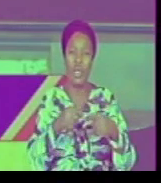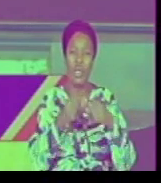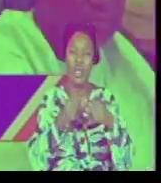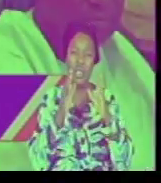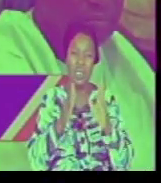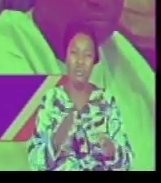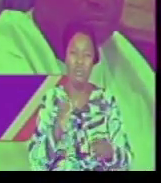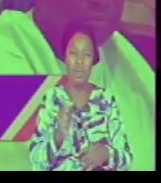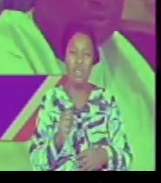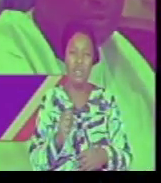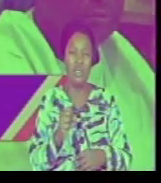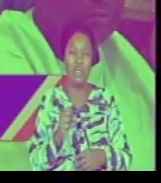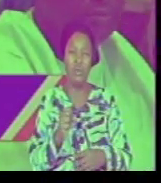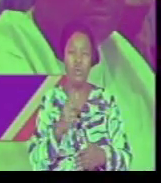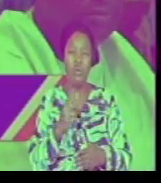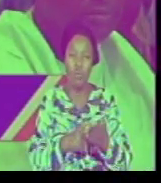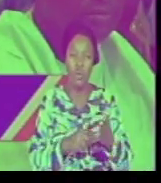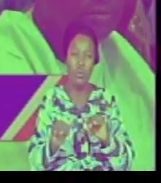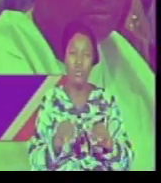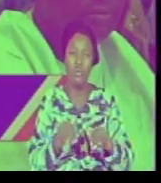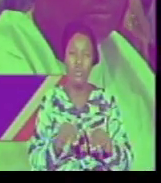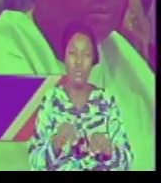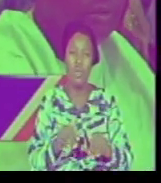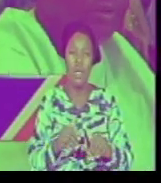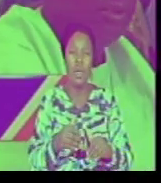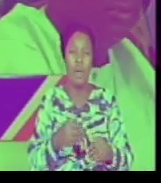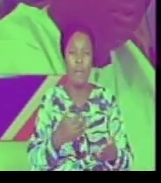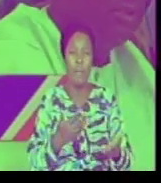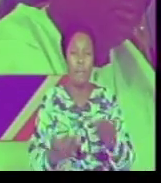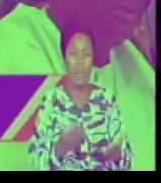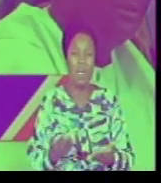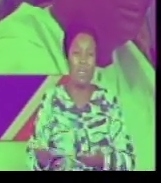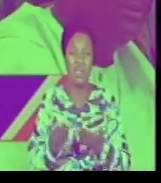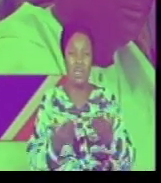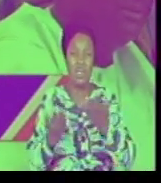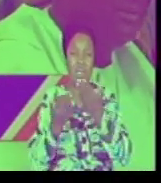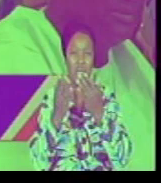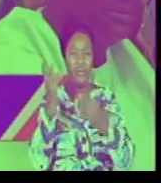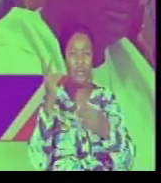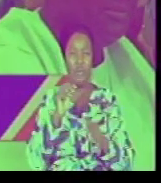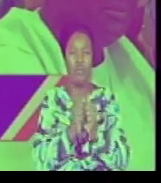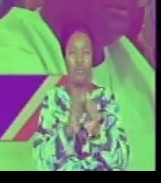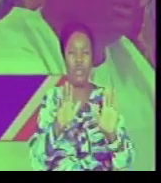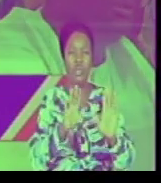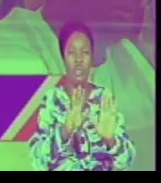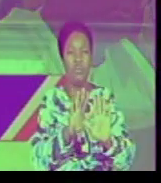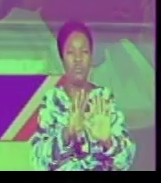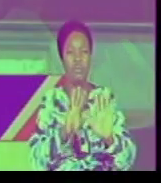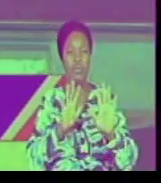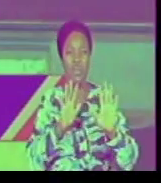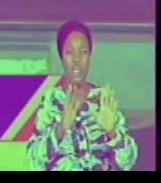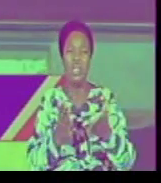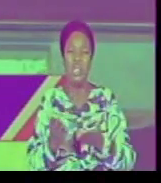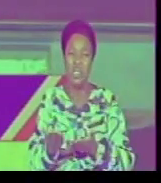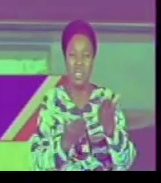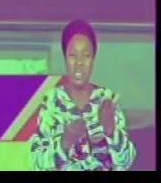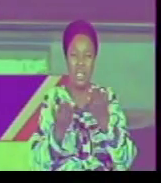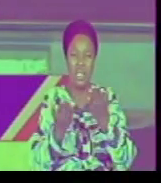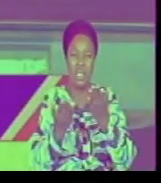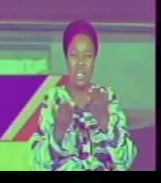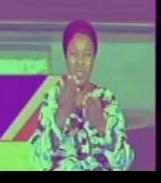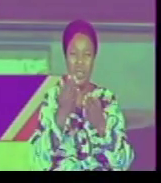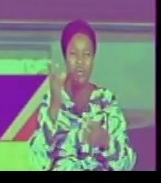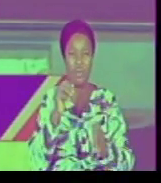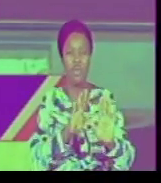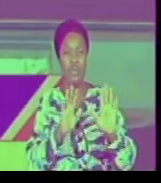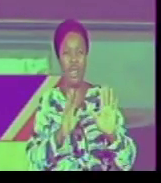we do? Might serve him without fear. Serve him without fear.